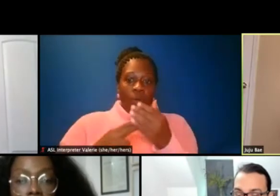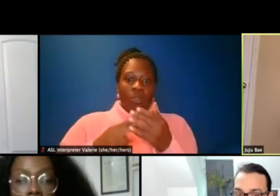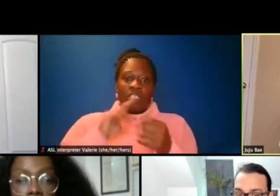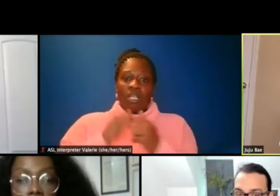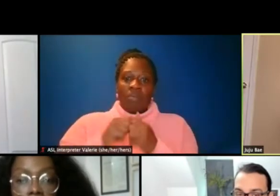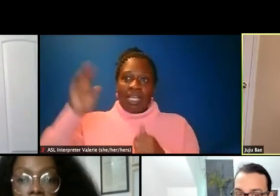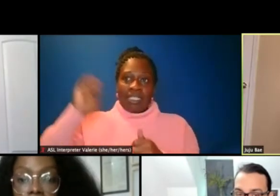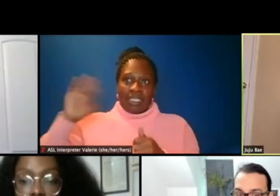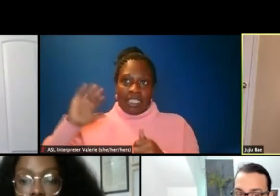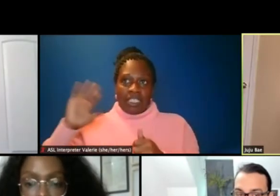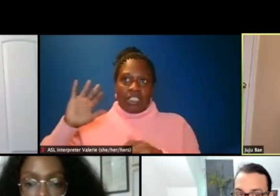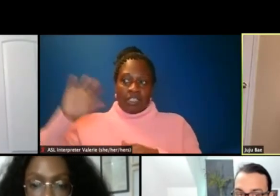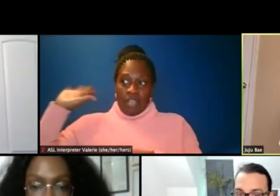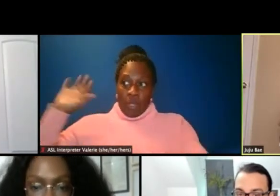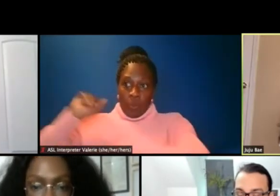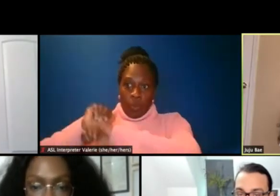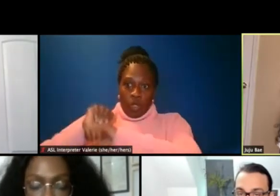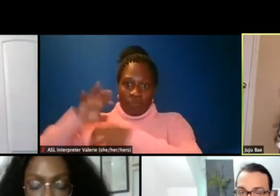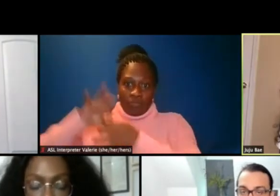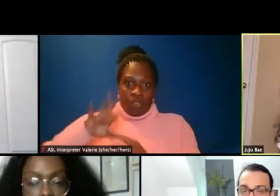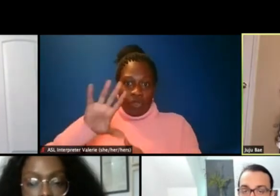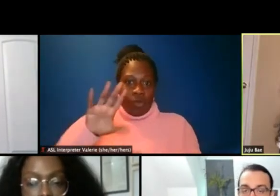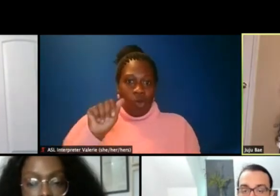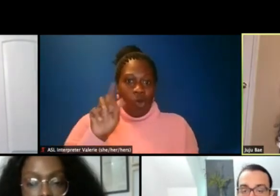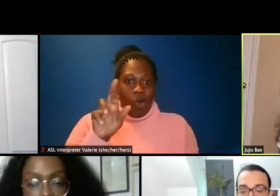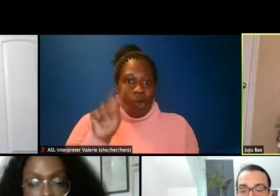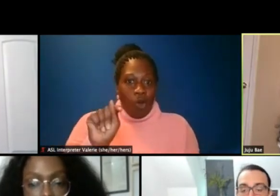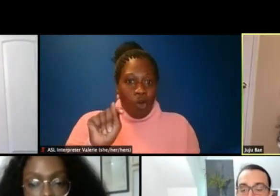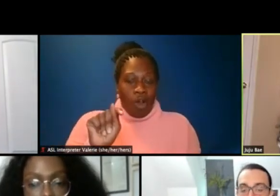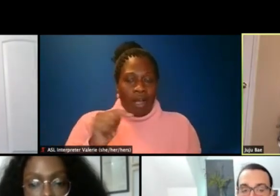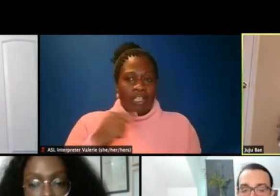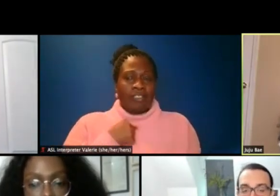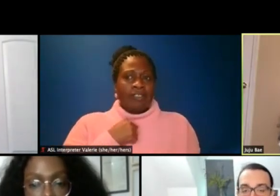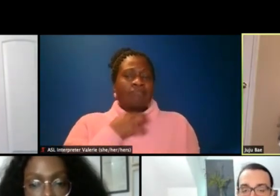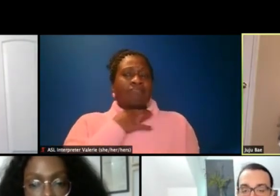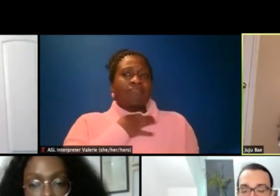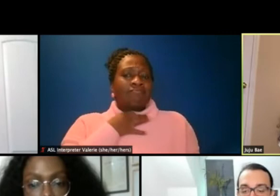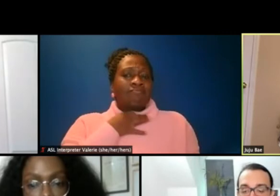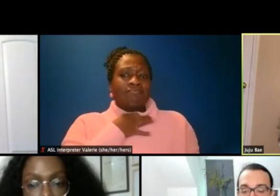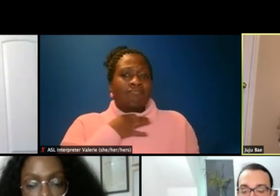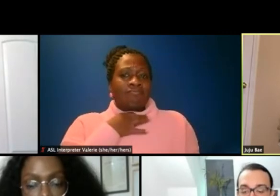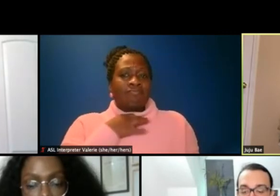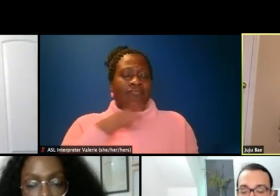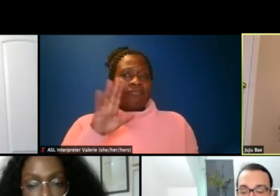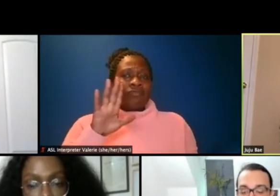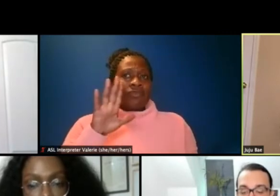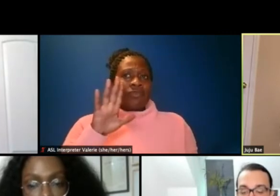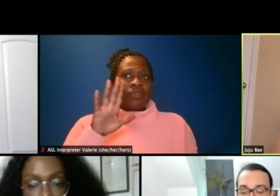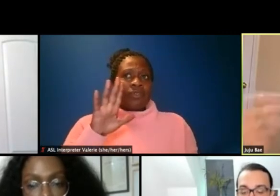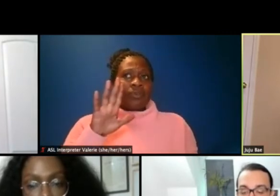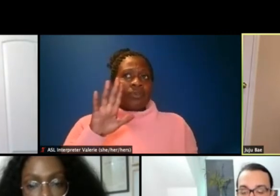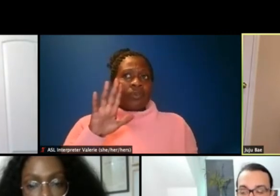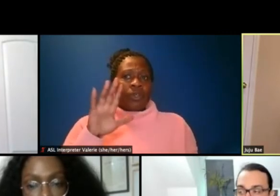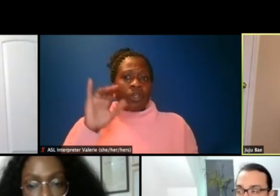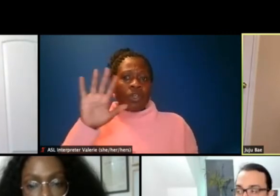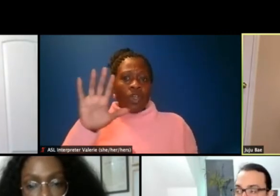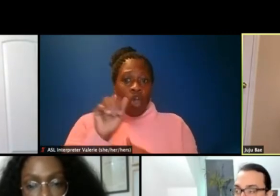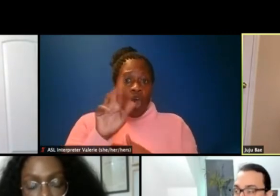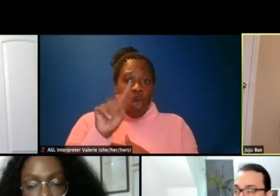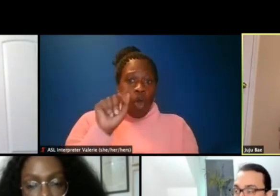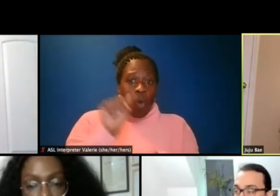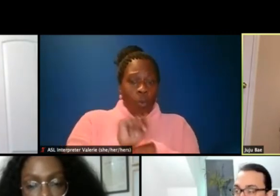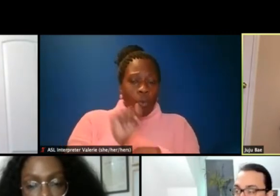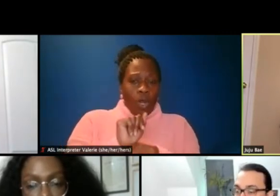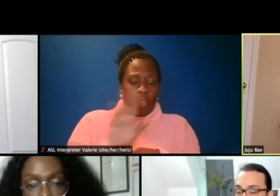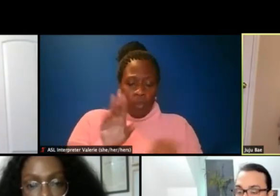ancestors and ancestral work in your art. And I'm curious how your respective artwork, like the instruments you use,